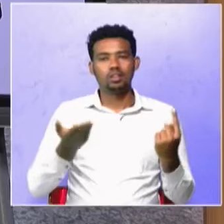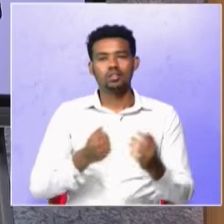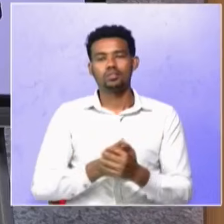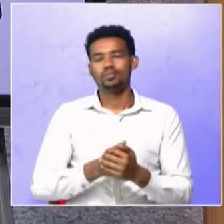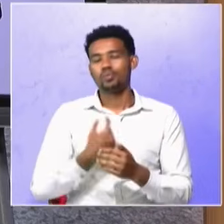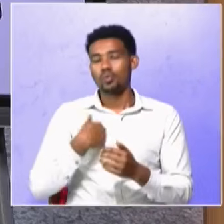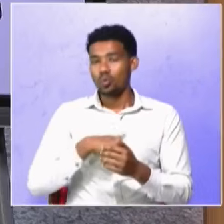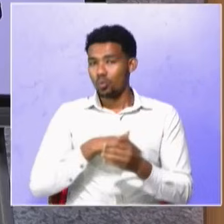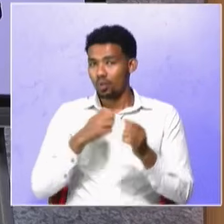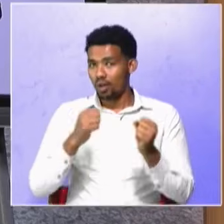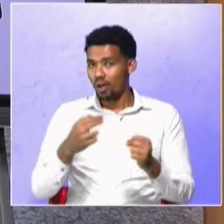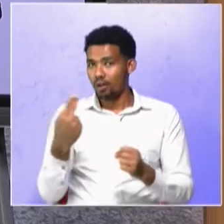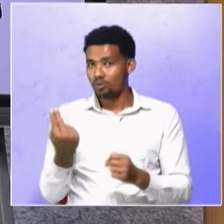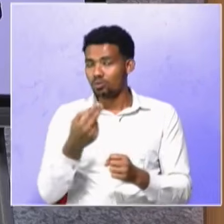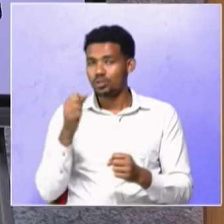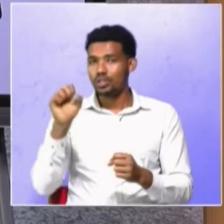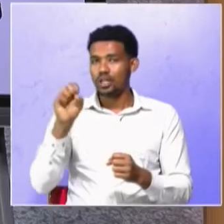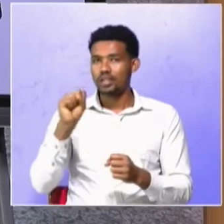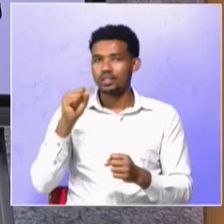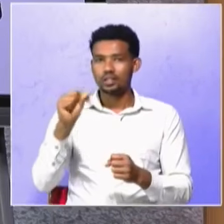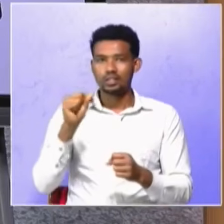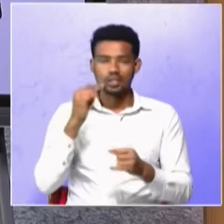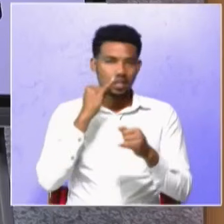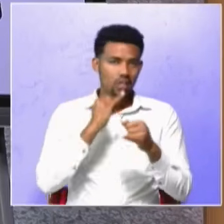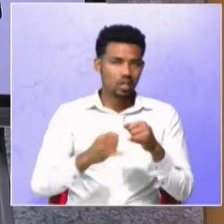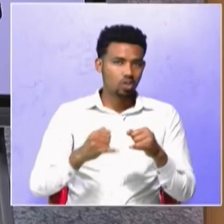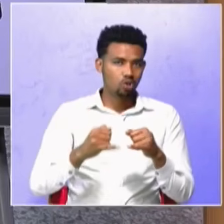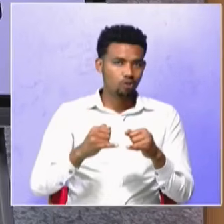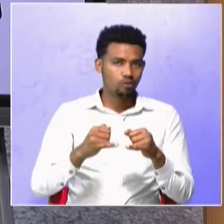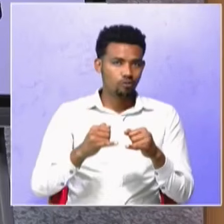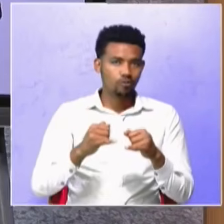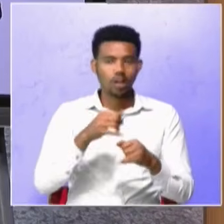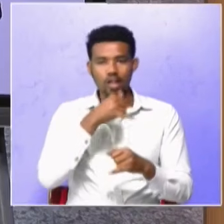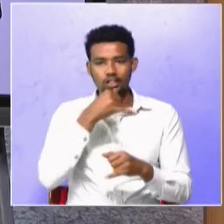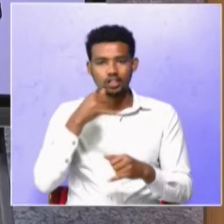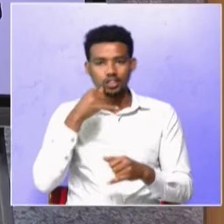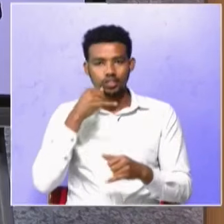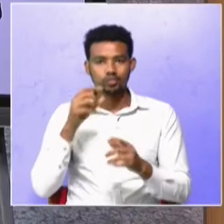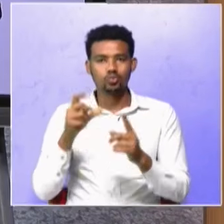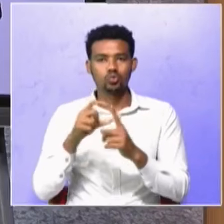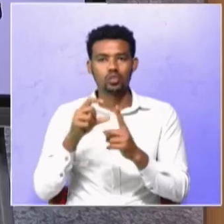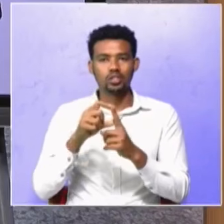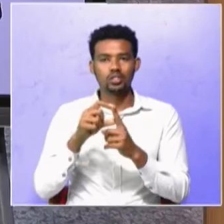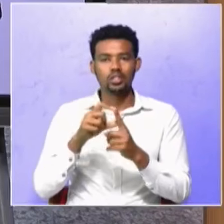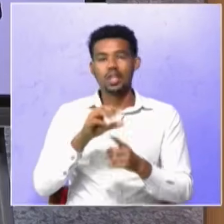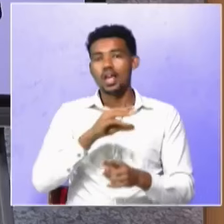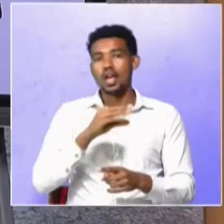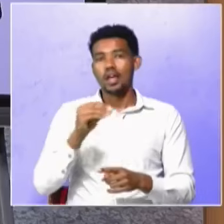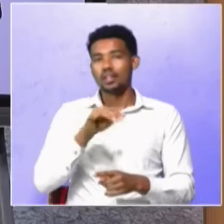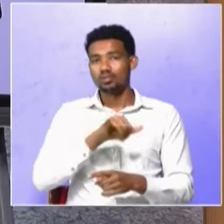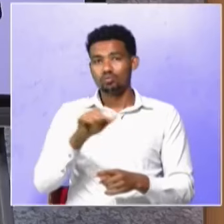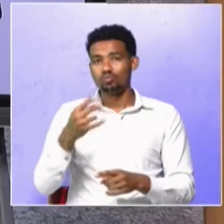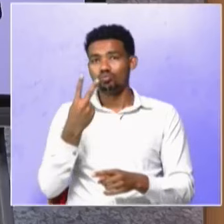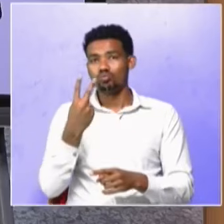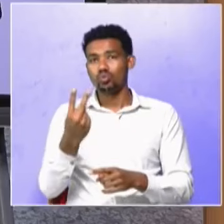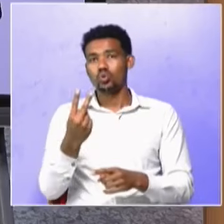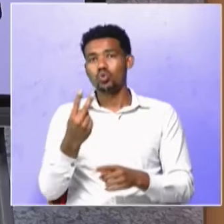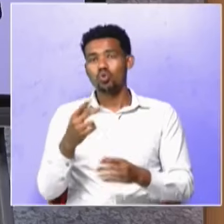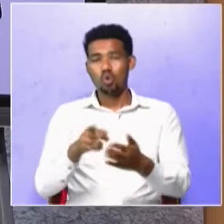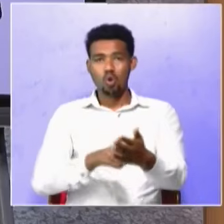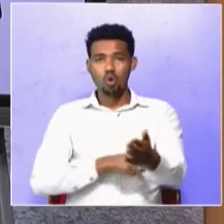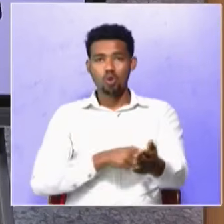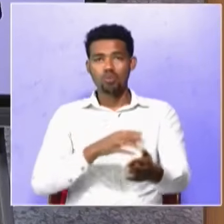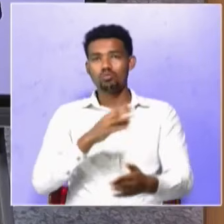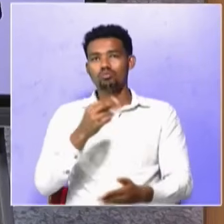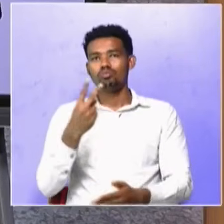we can use est at the end of the adjective words. And also two long